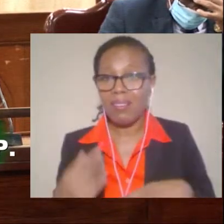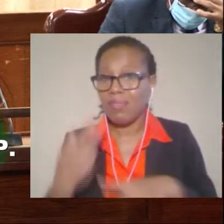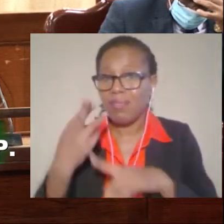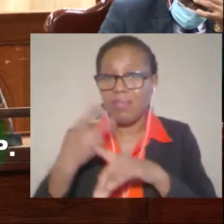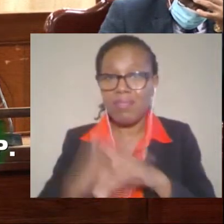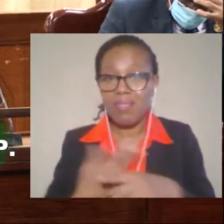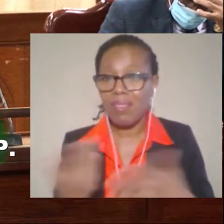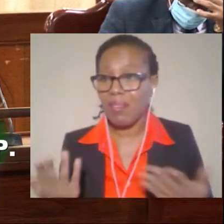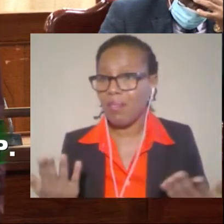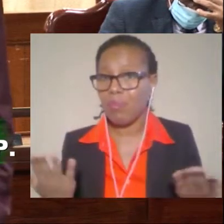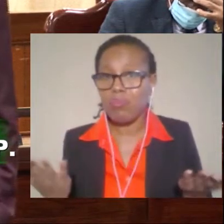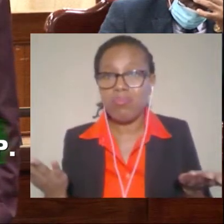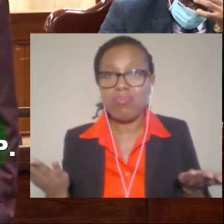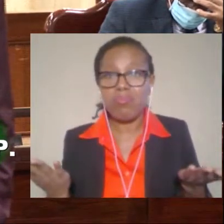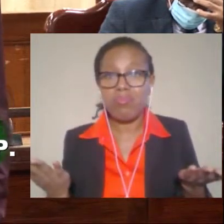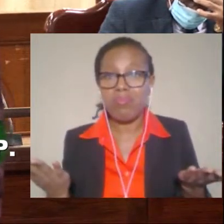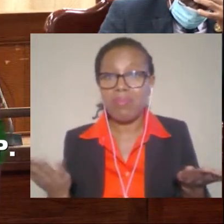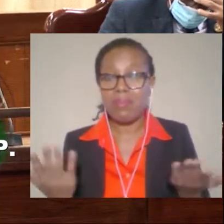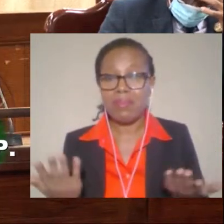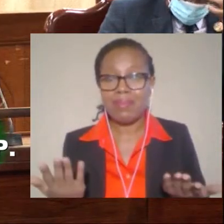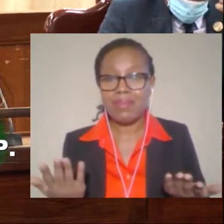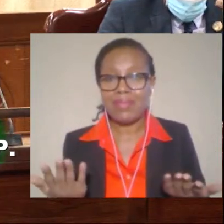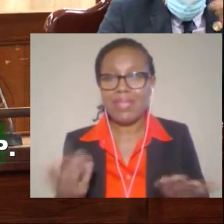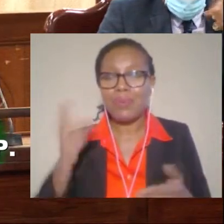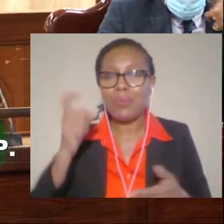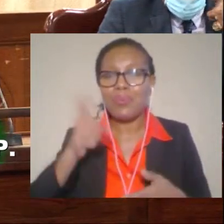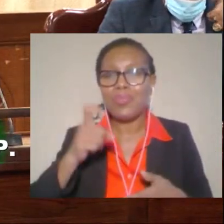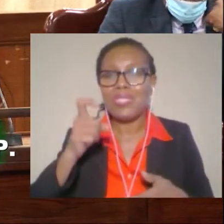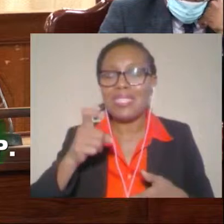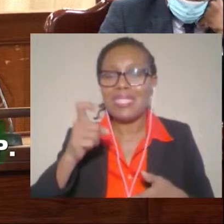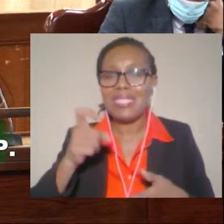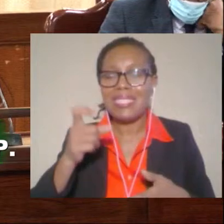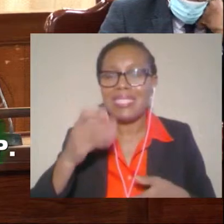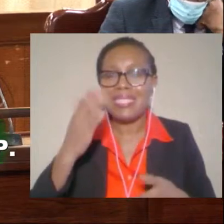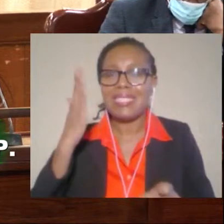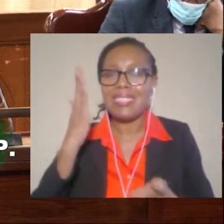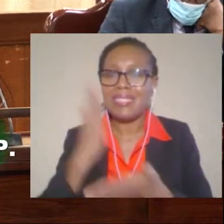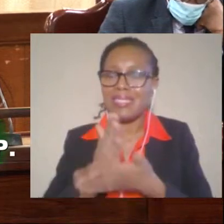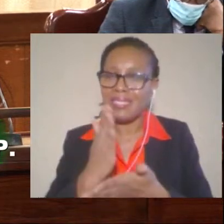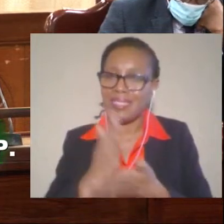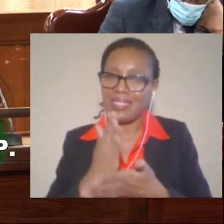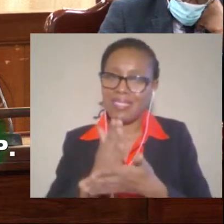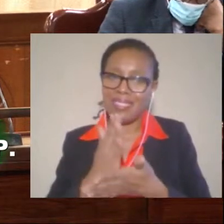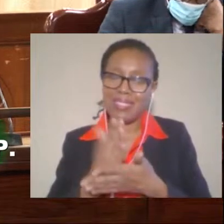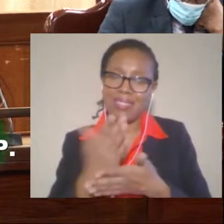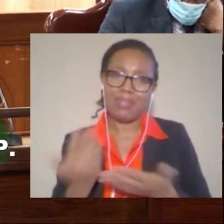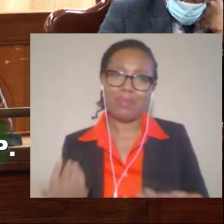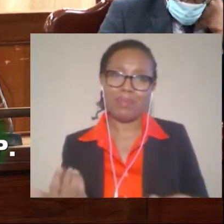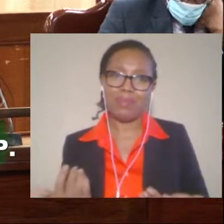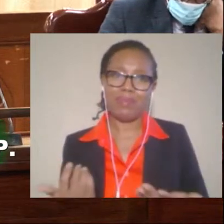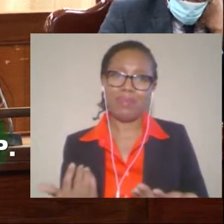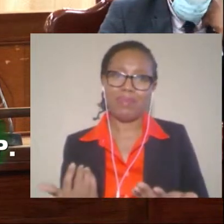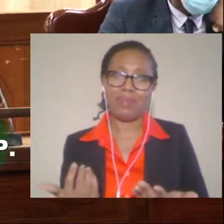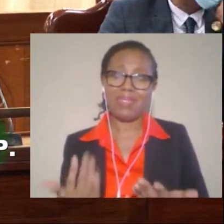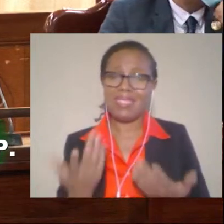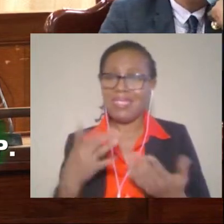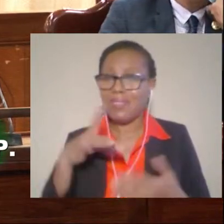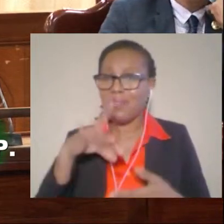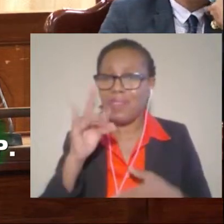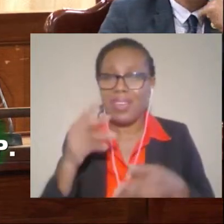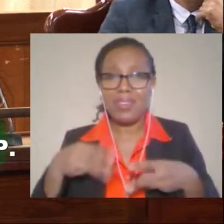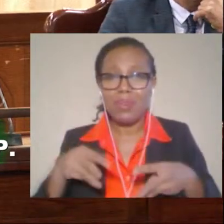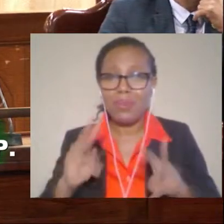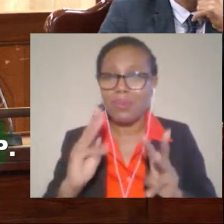ending the scourge of unemployment is fine. to say that we will enter